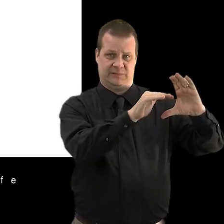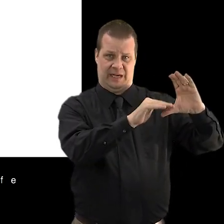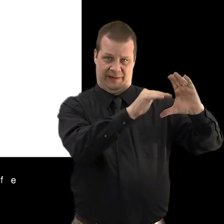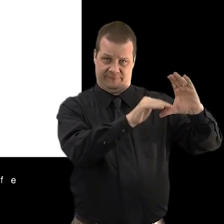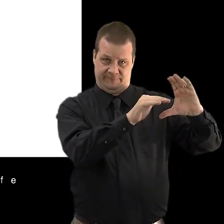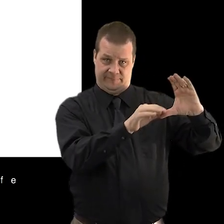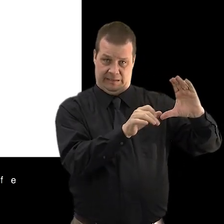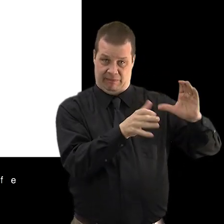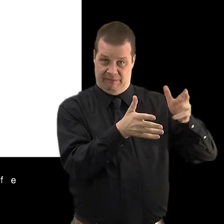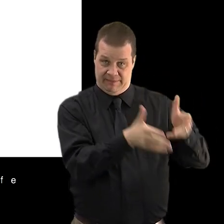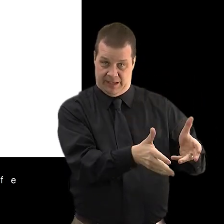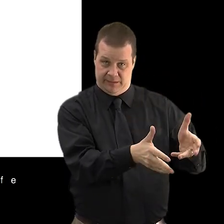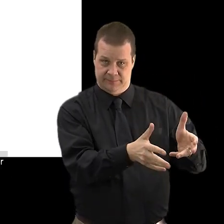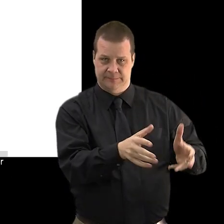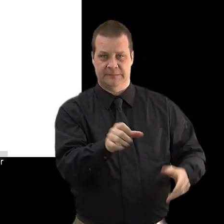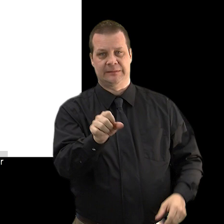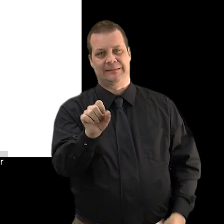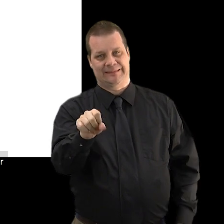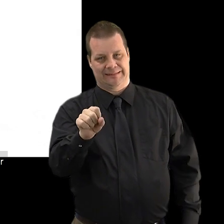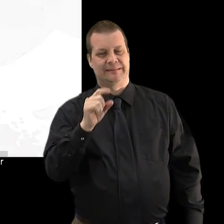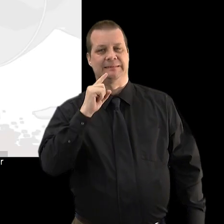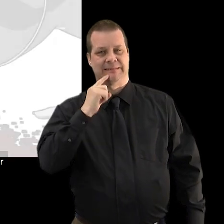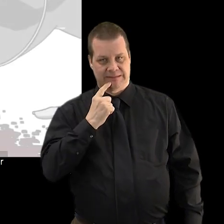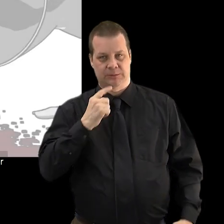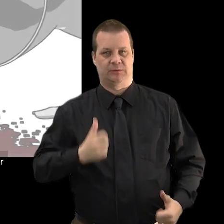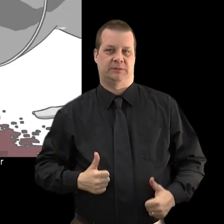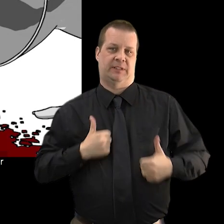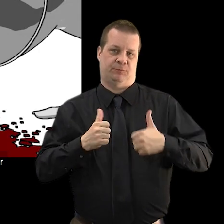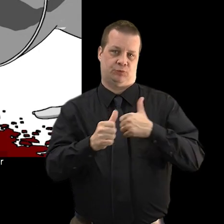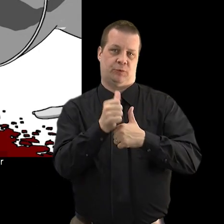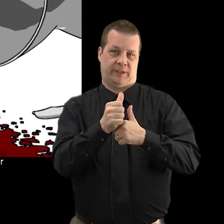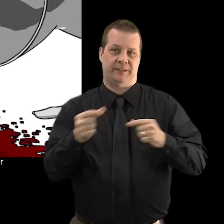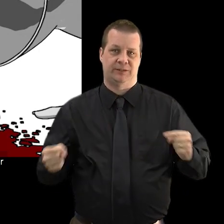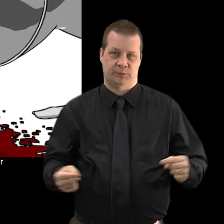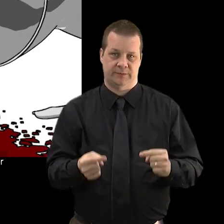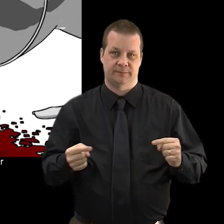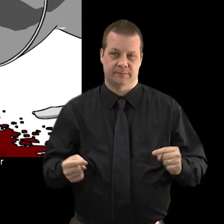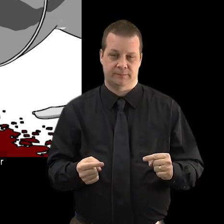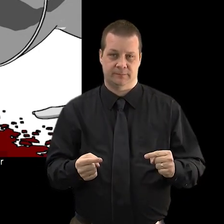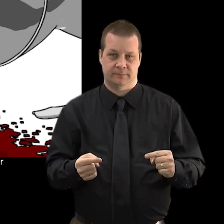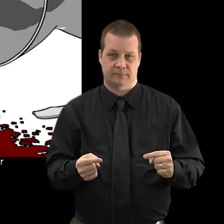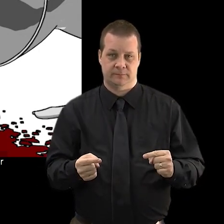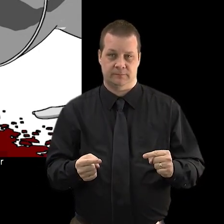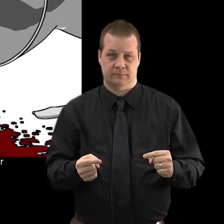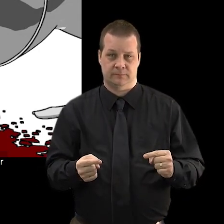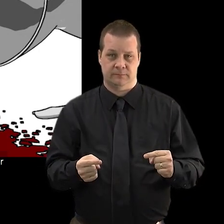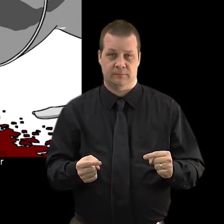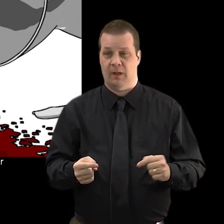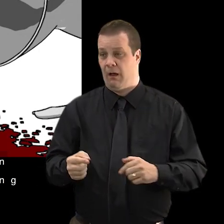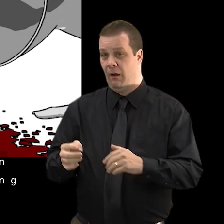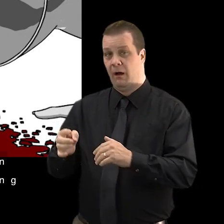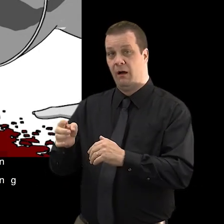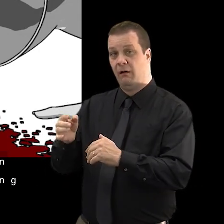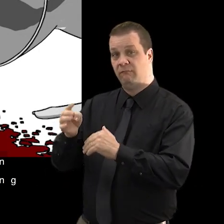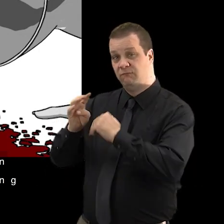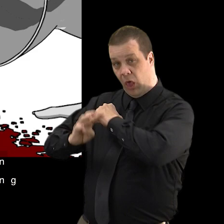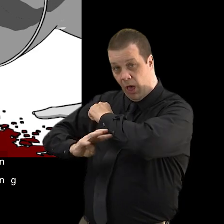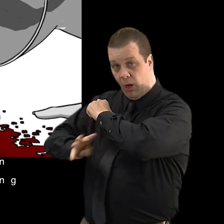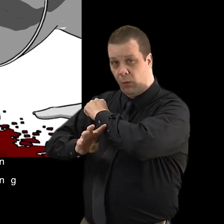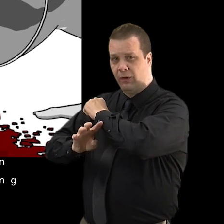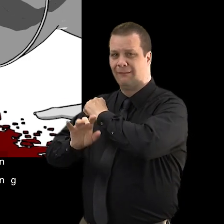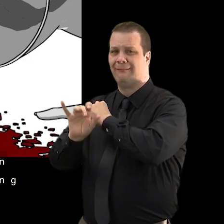present, then it's serious life-threatening bleeding. Another warning sign is flow. If the blood is